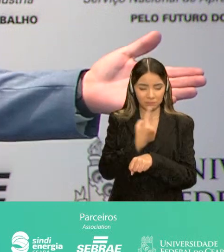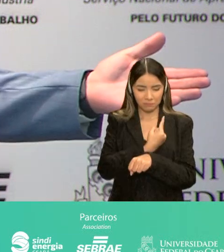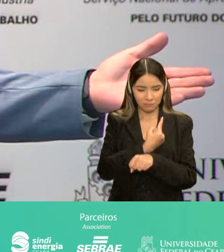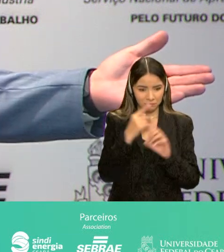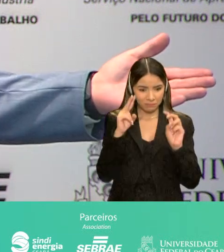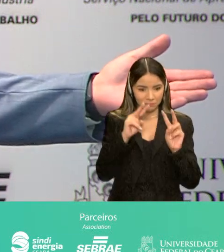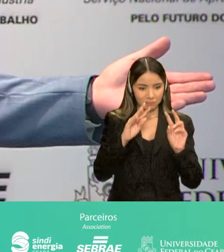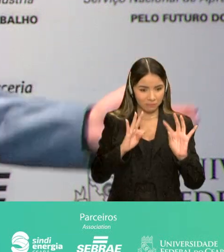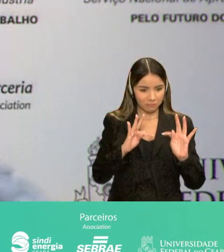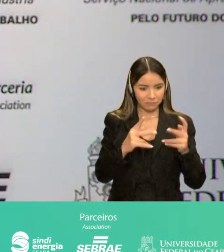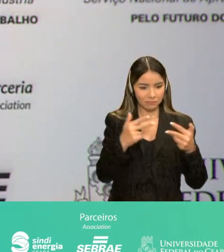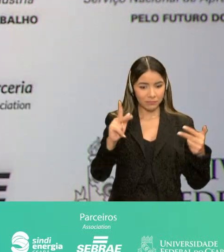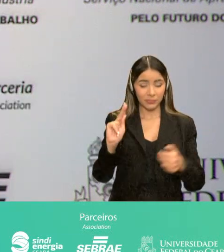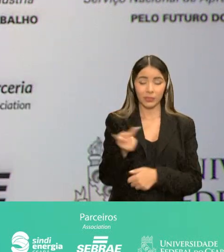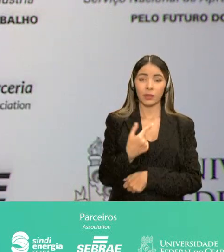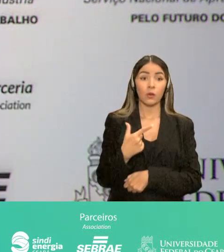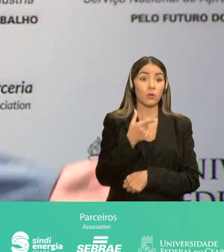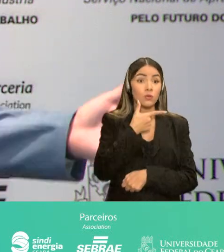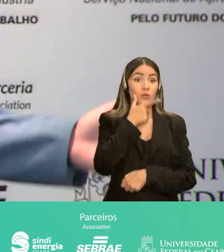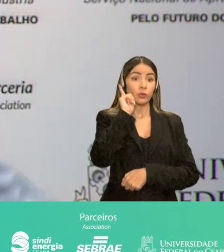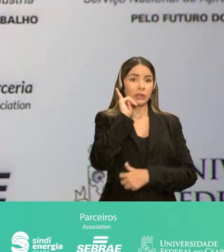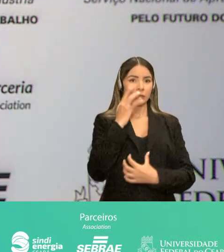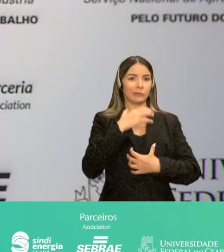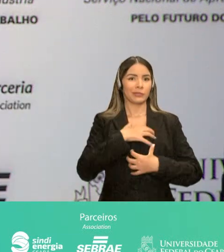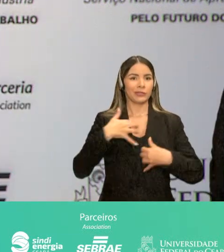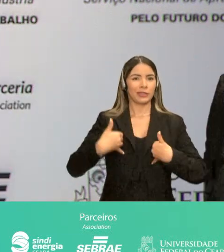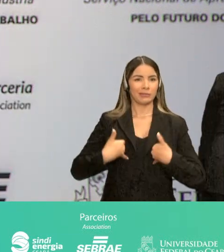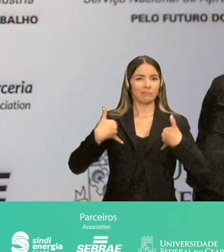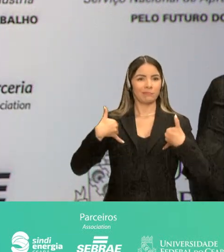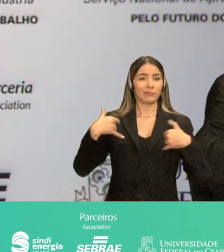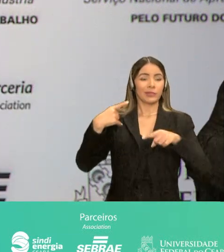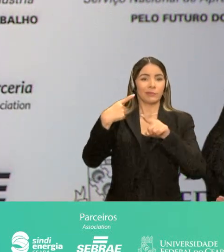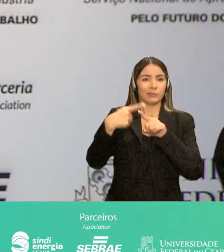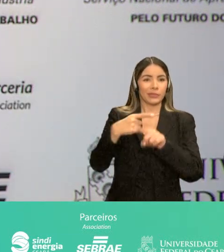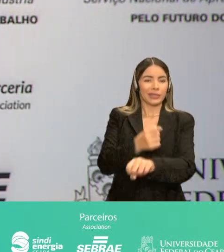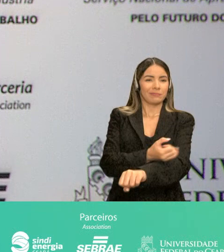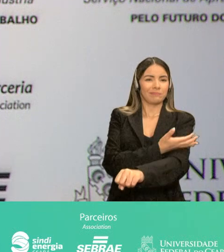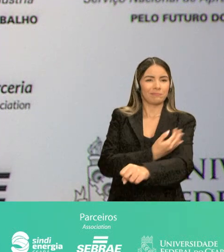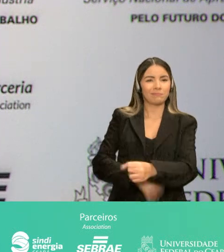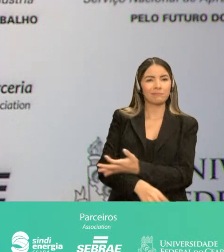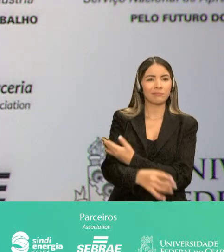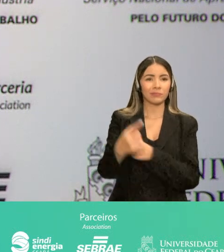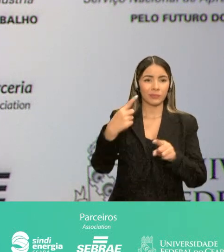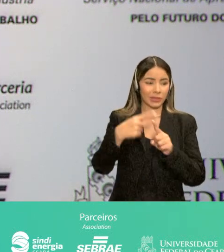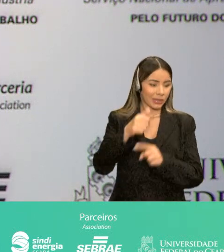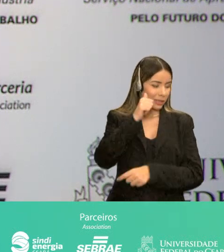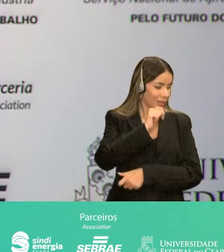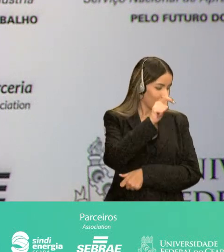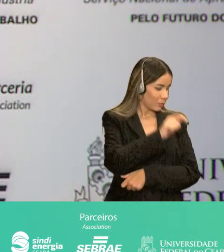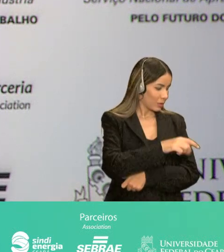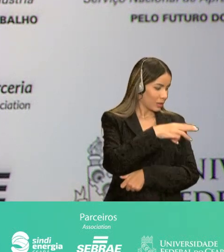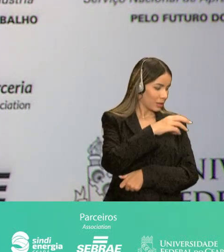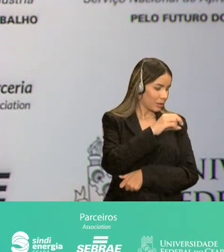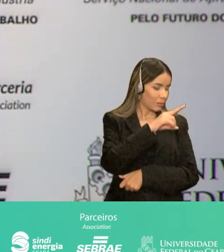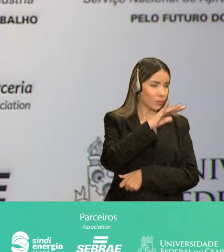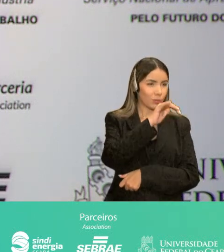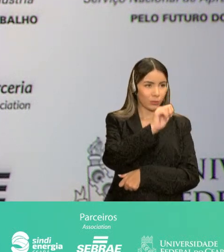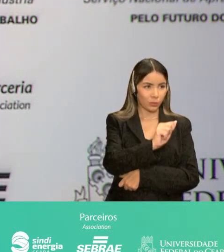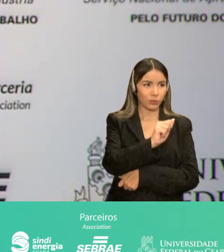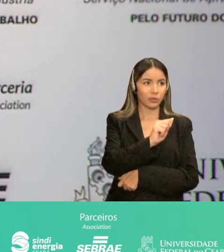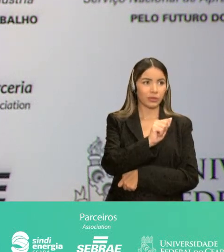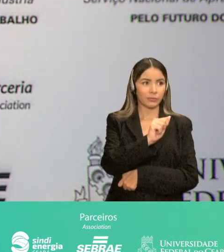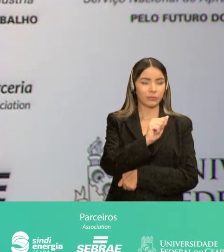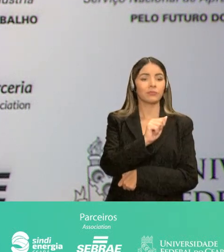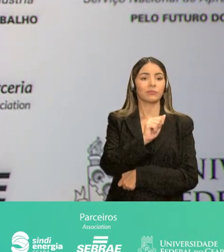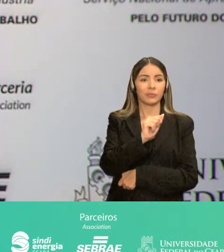today. fiquei super emocionado And I got very quando a Mônica emotional yesterday when foi Monica congratular pela nossa casa received the internacional,